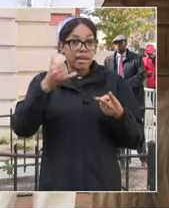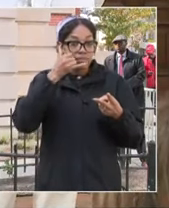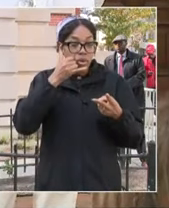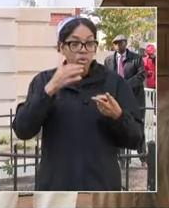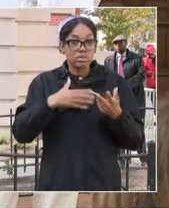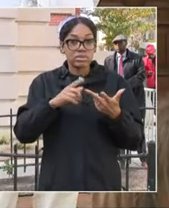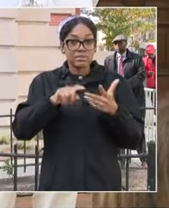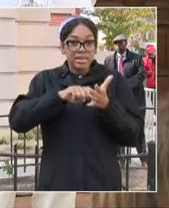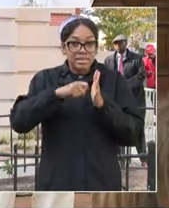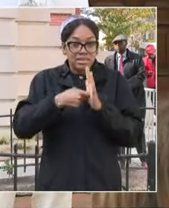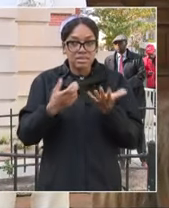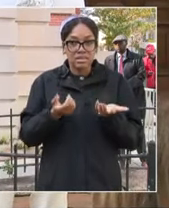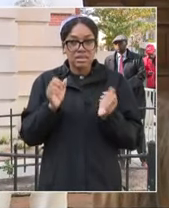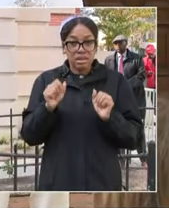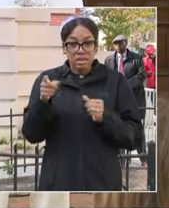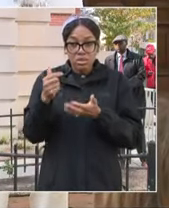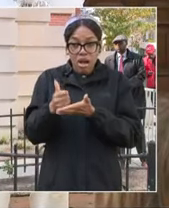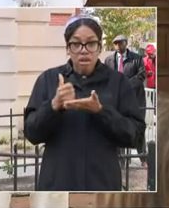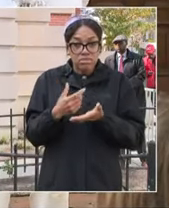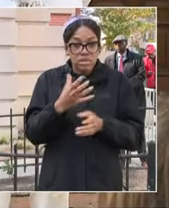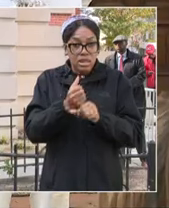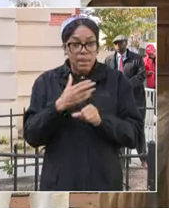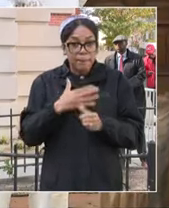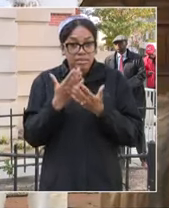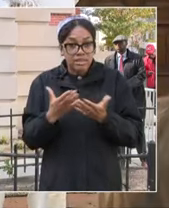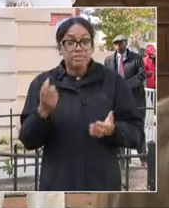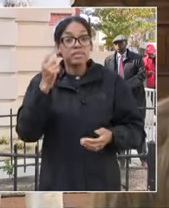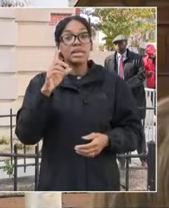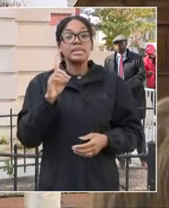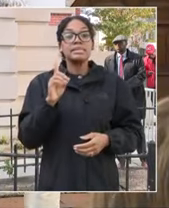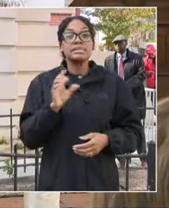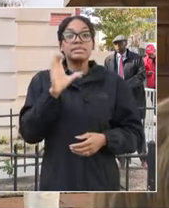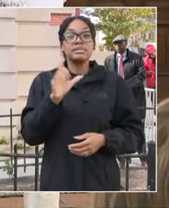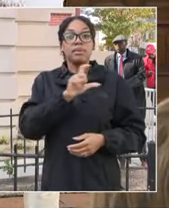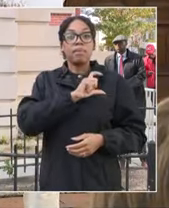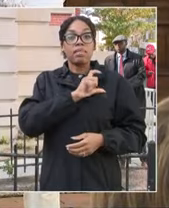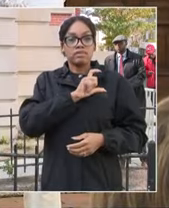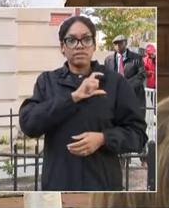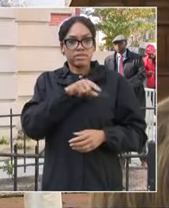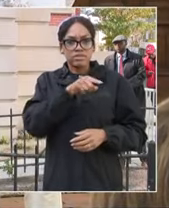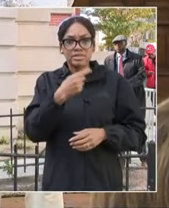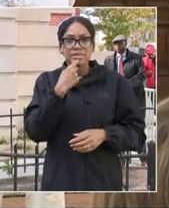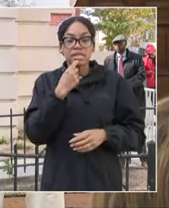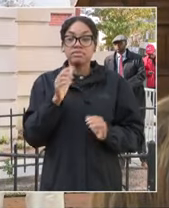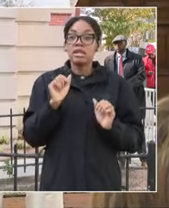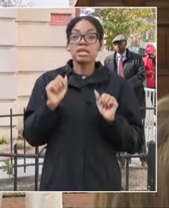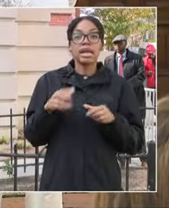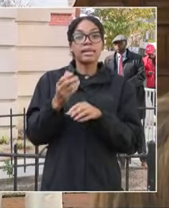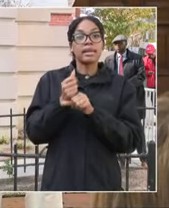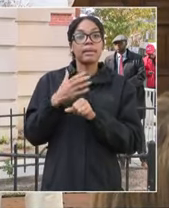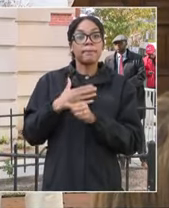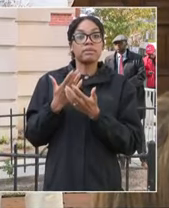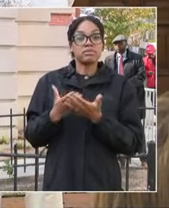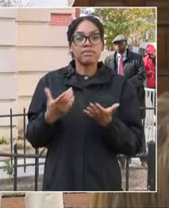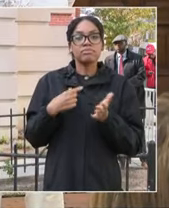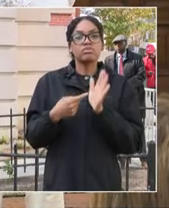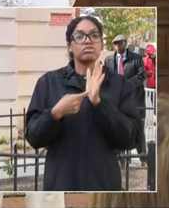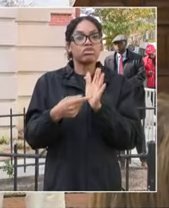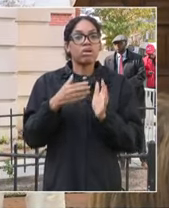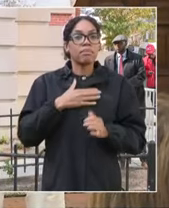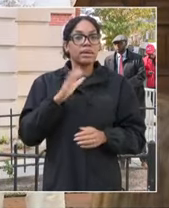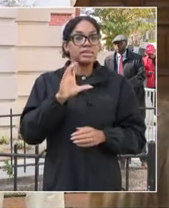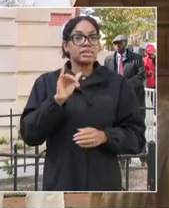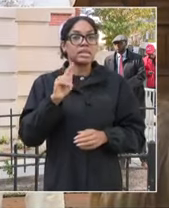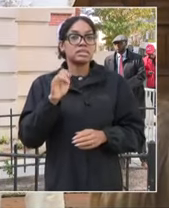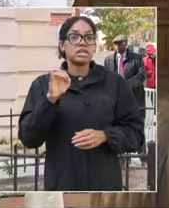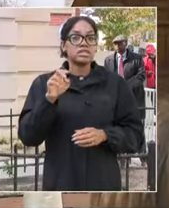you help me get my stuff? Because a D.C. police officer said that I can get my stuff by showing my citations to Okay, them.